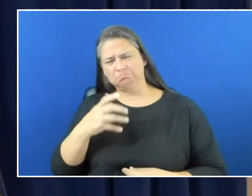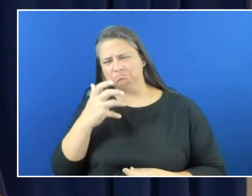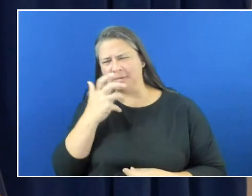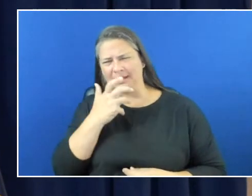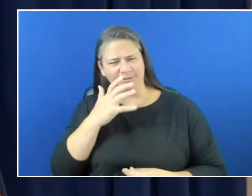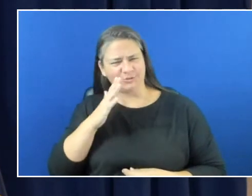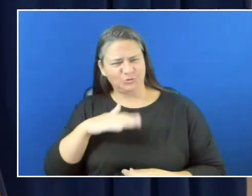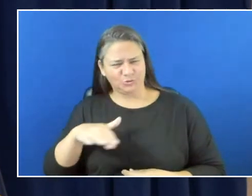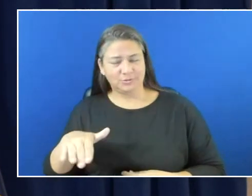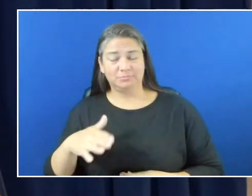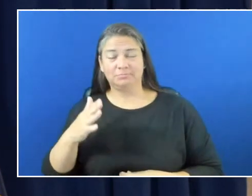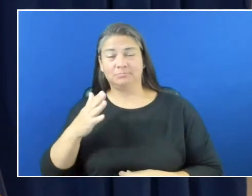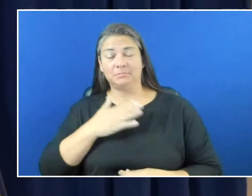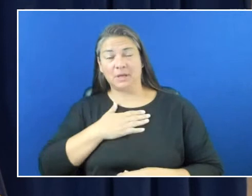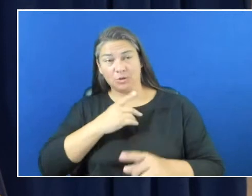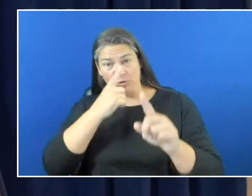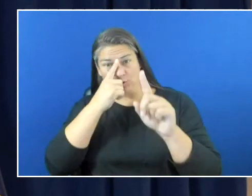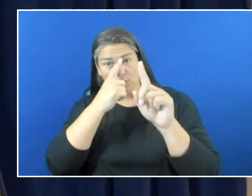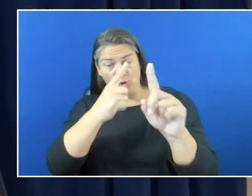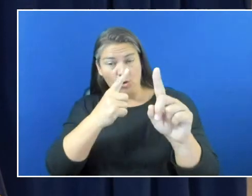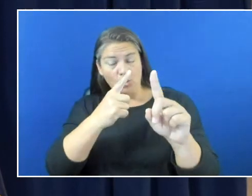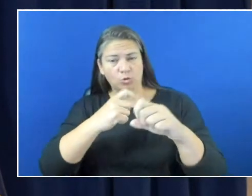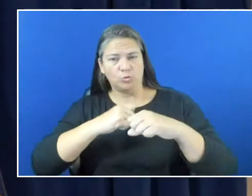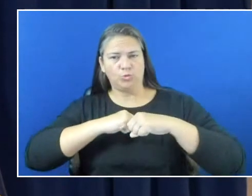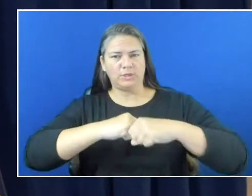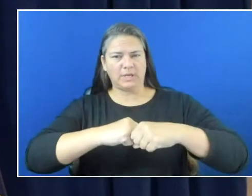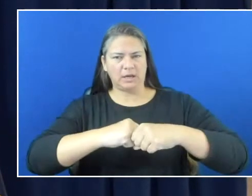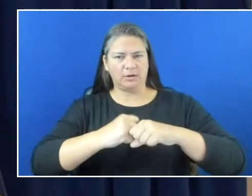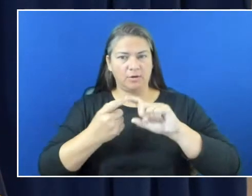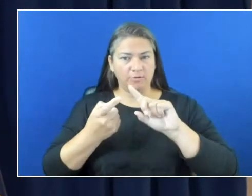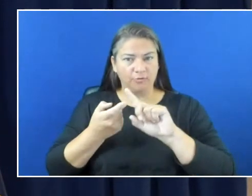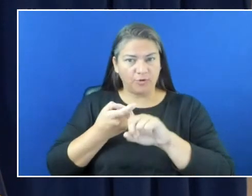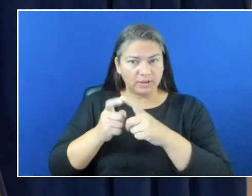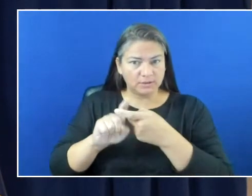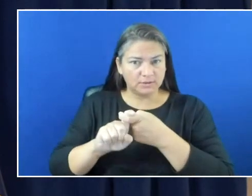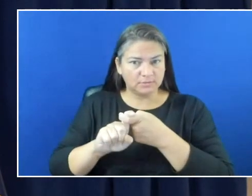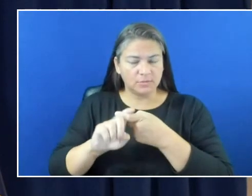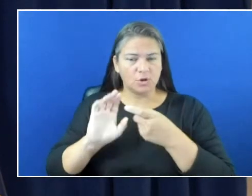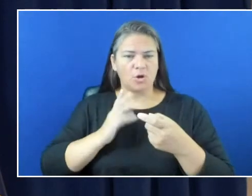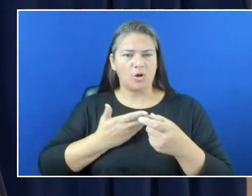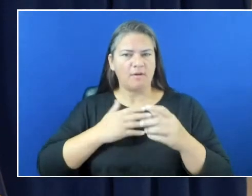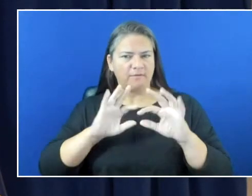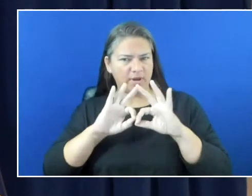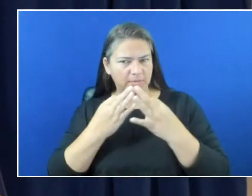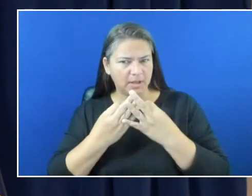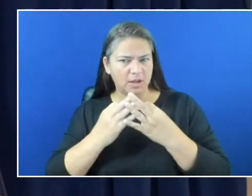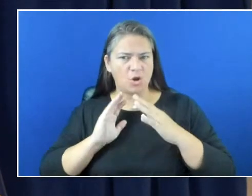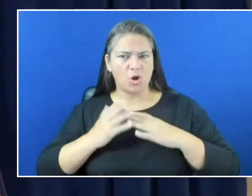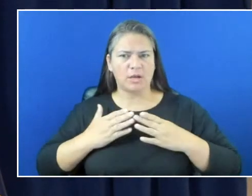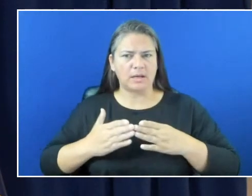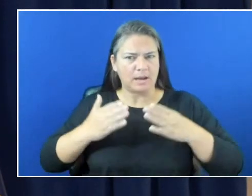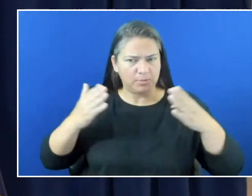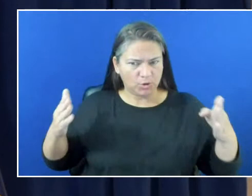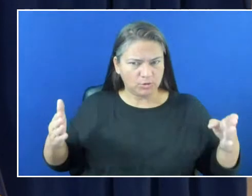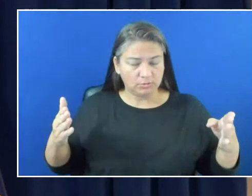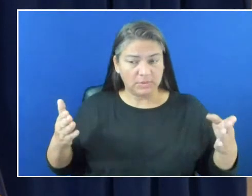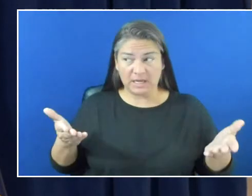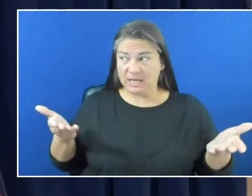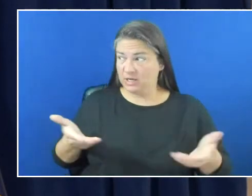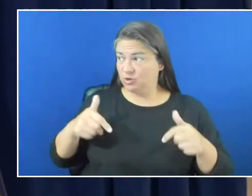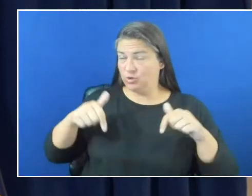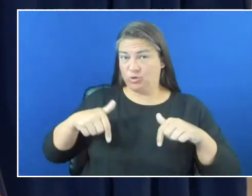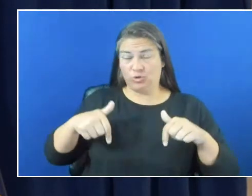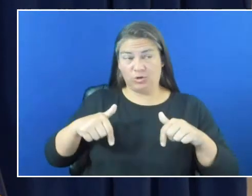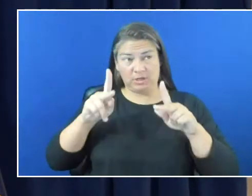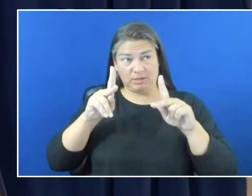our friends, and our neighbors, and all of our fellow Kentuckians. Here in the Commonwealth, we